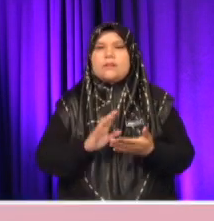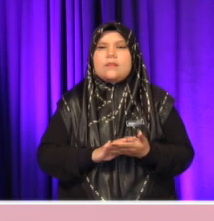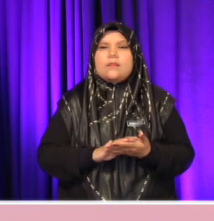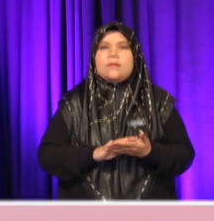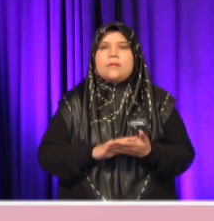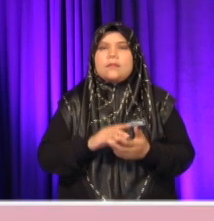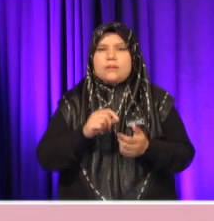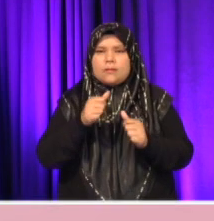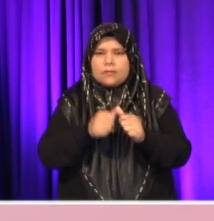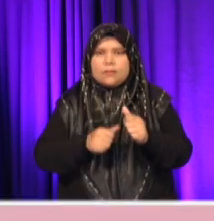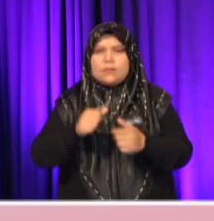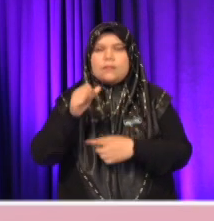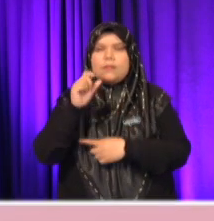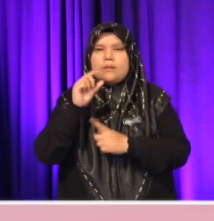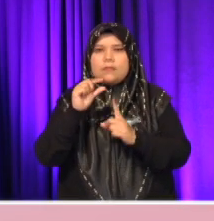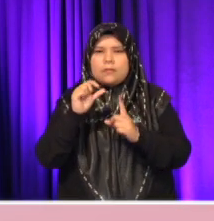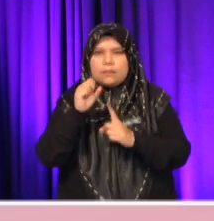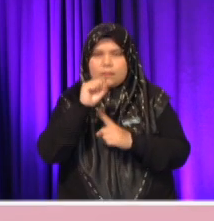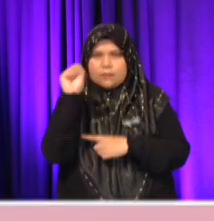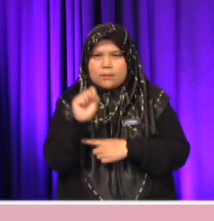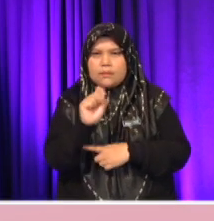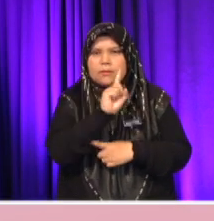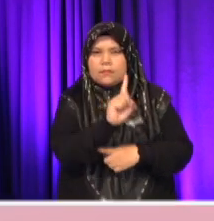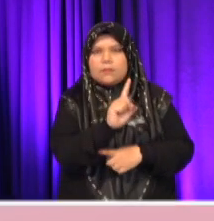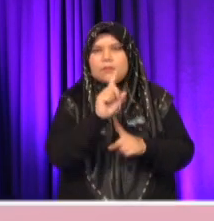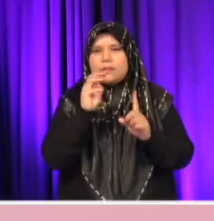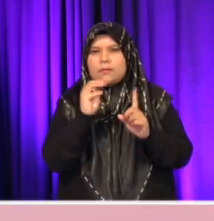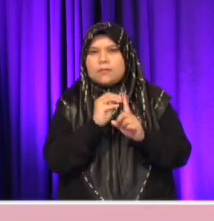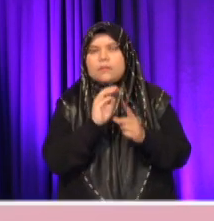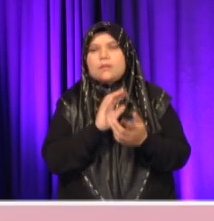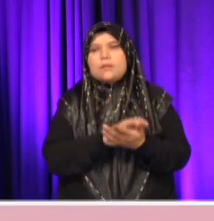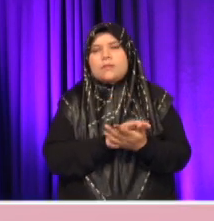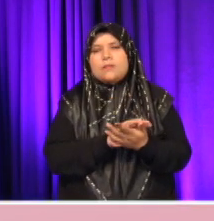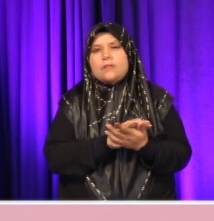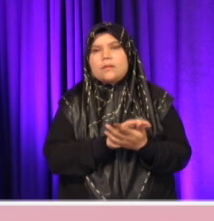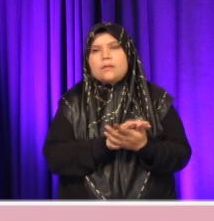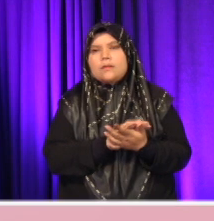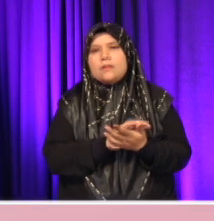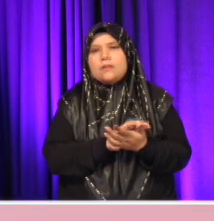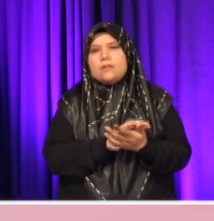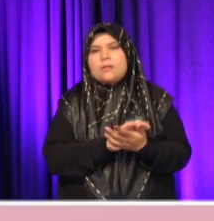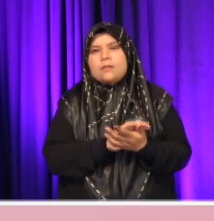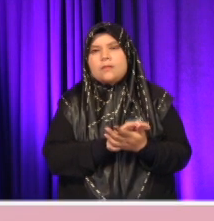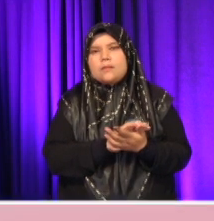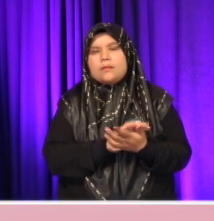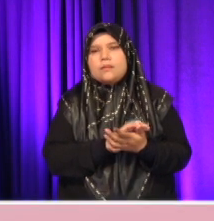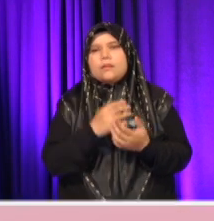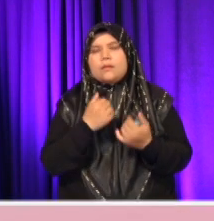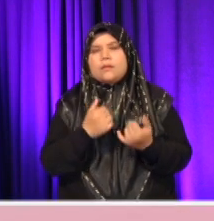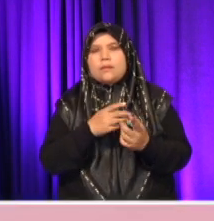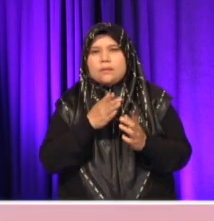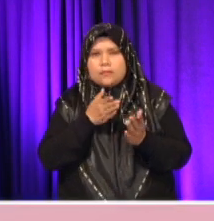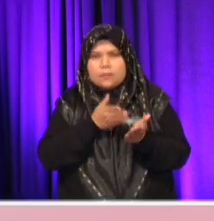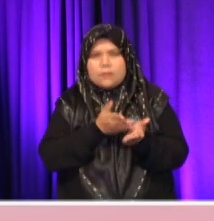question is worth 1 mark. All right. Okay. Okay. So Understood. I think probably this is, a pretty straightforward task.